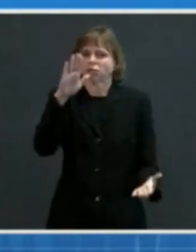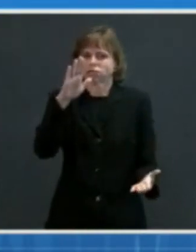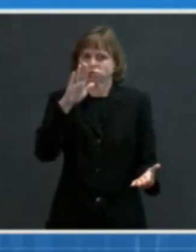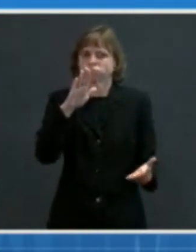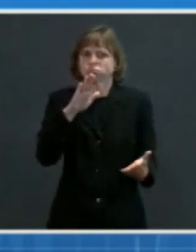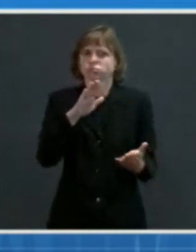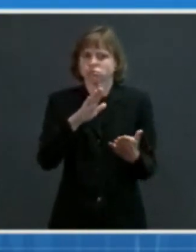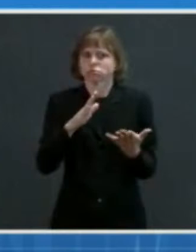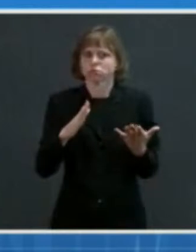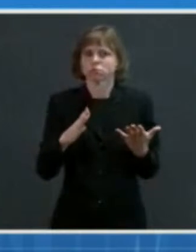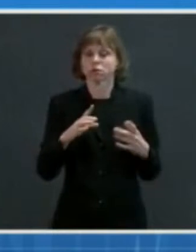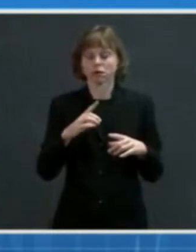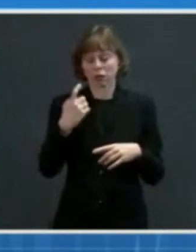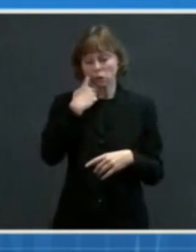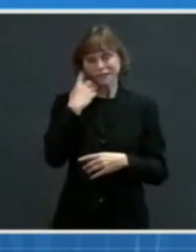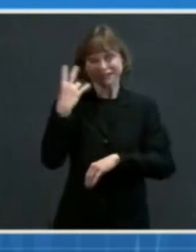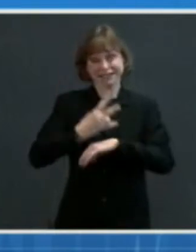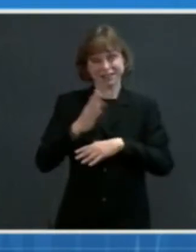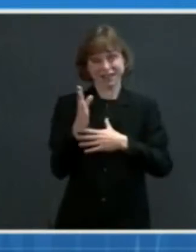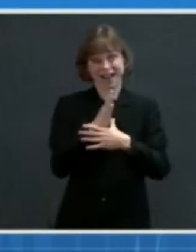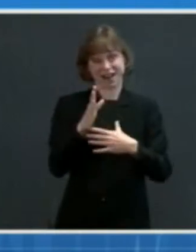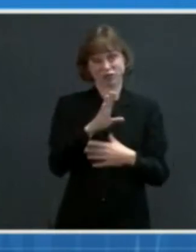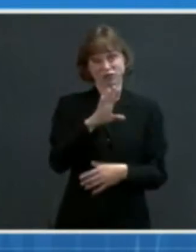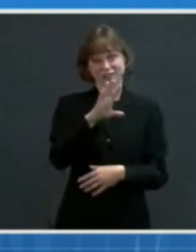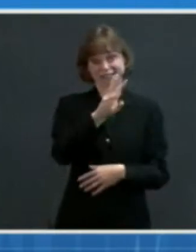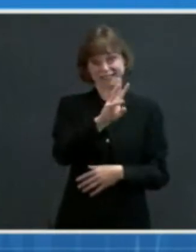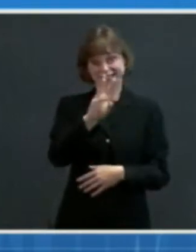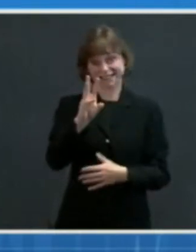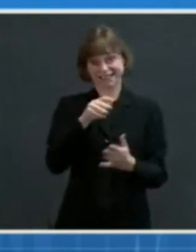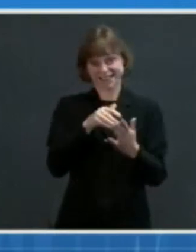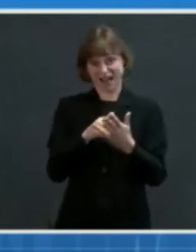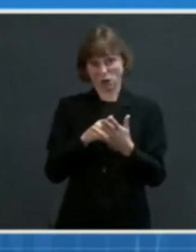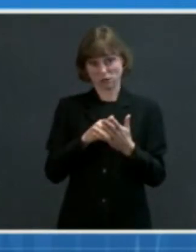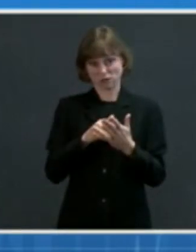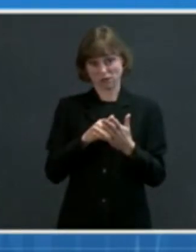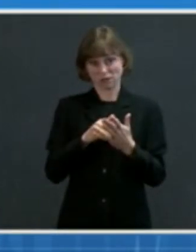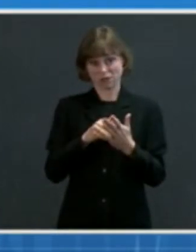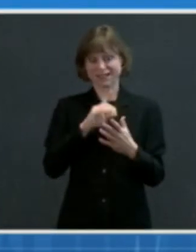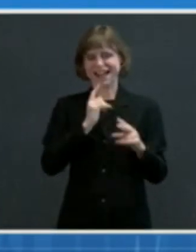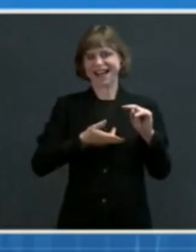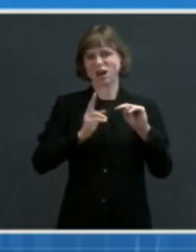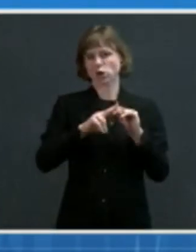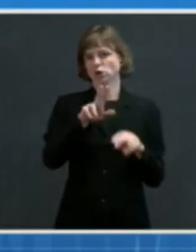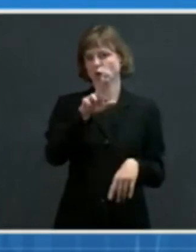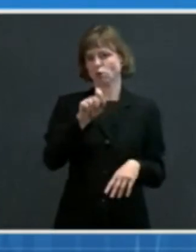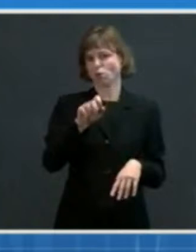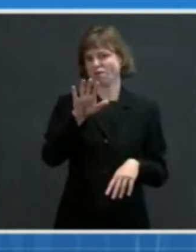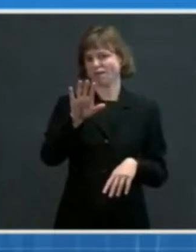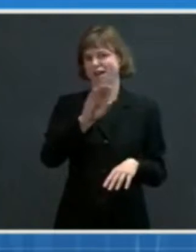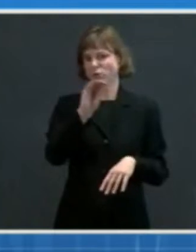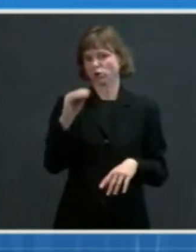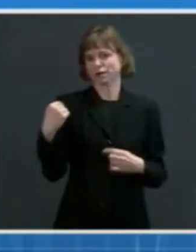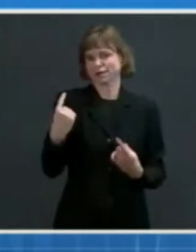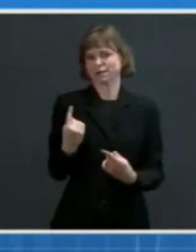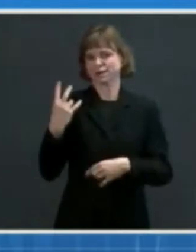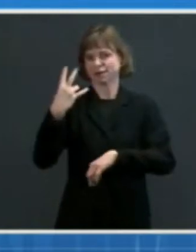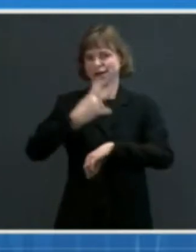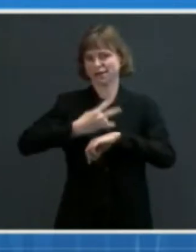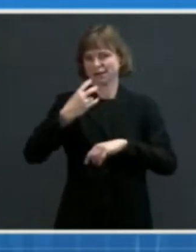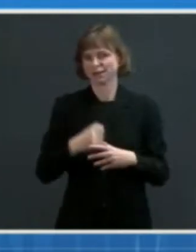recent 7-day average of cases, 66,000, is an increase of 3.5% from the prior 7